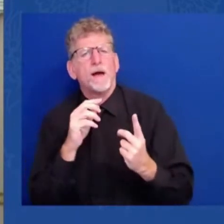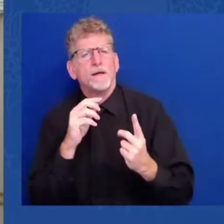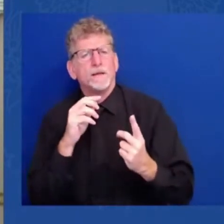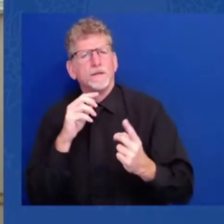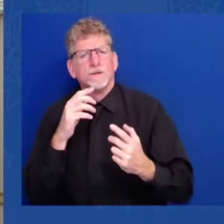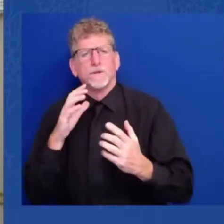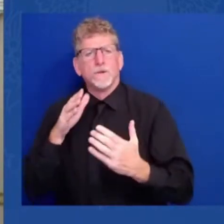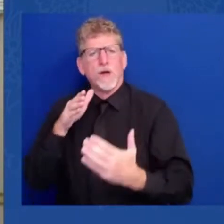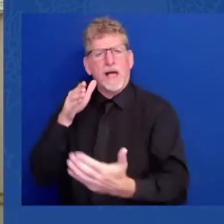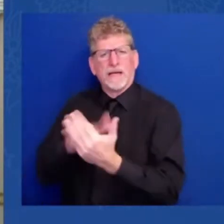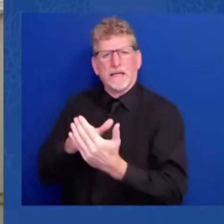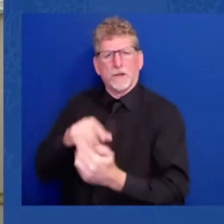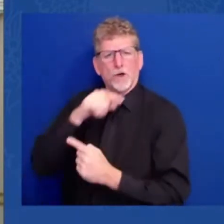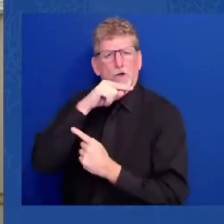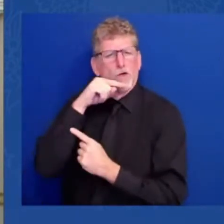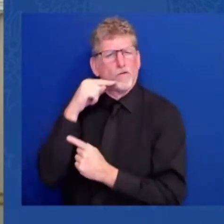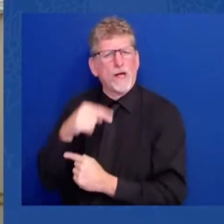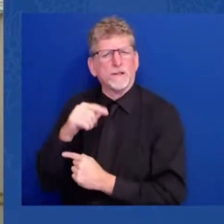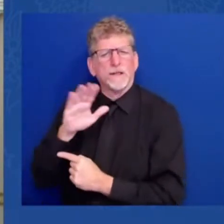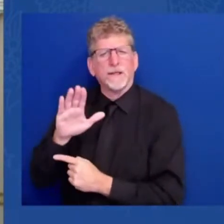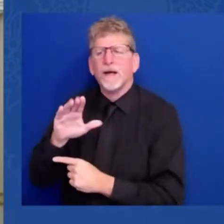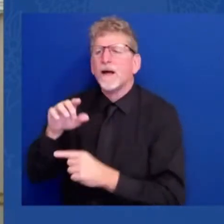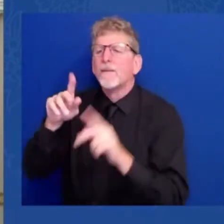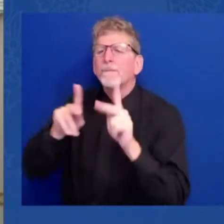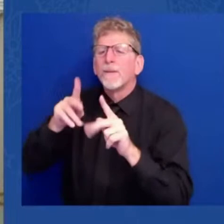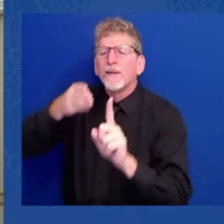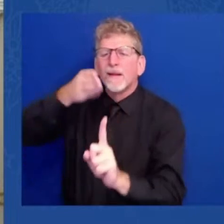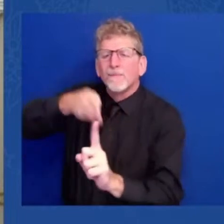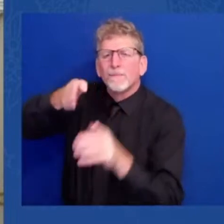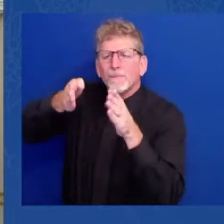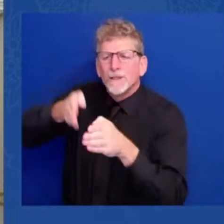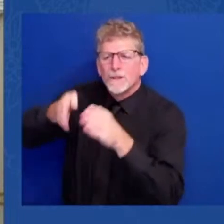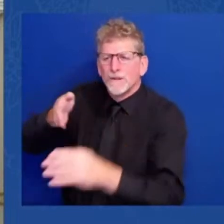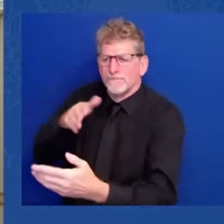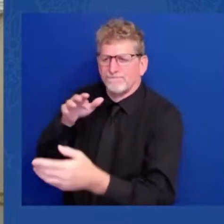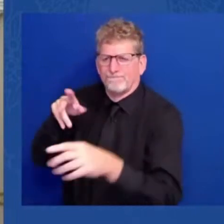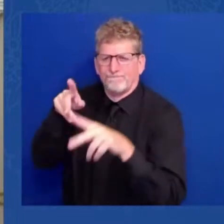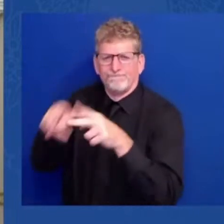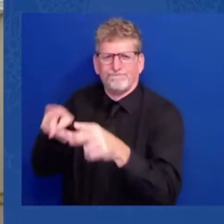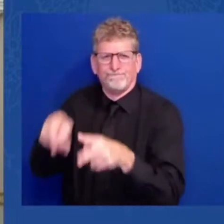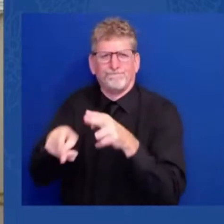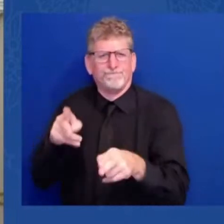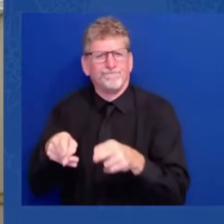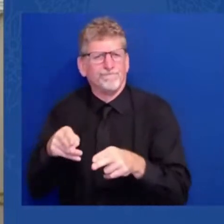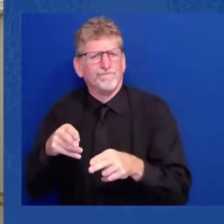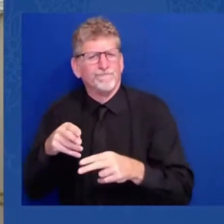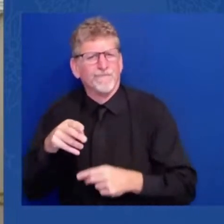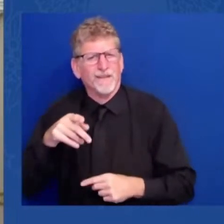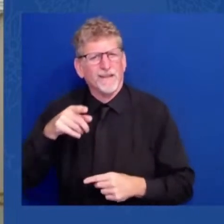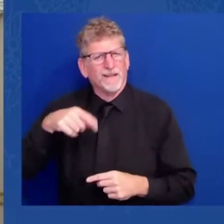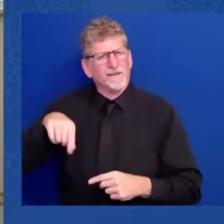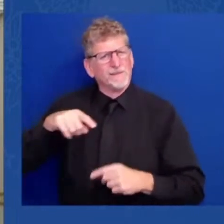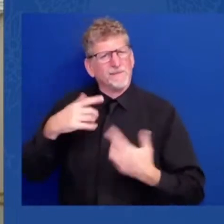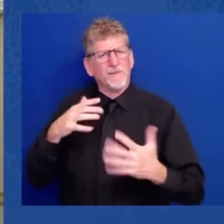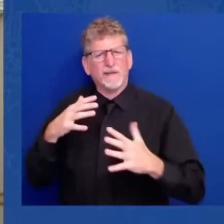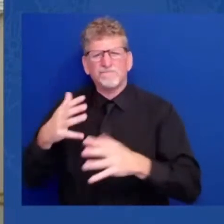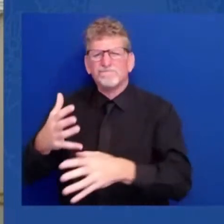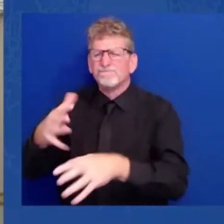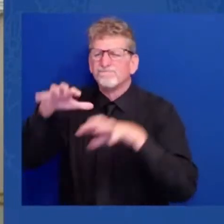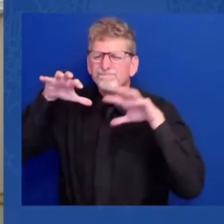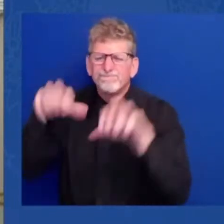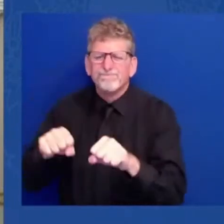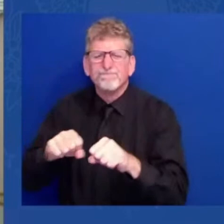their luxury apartments, their private jets, and all their ill-begotten gains to make sure that they share in the pain of Putin's